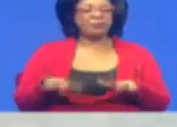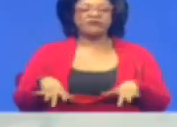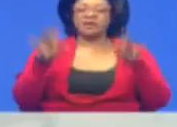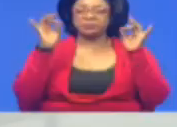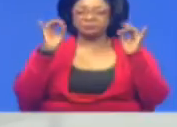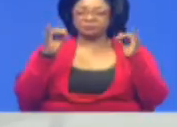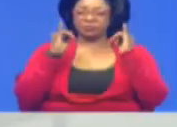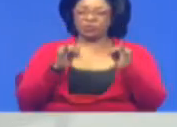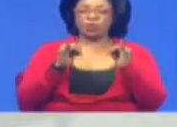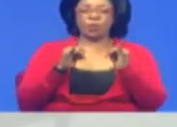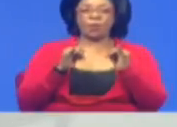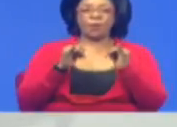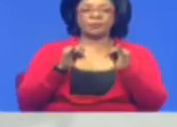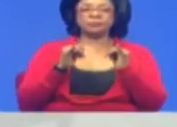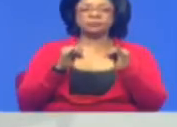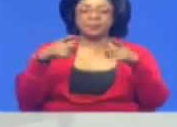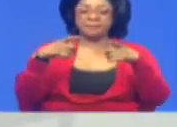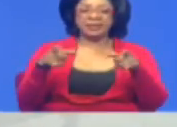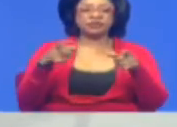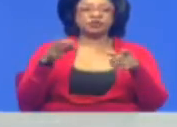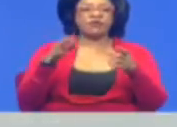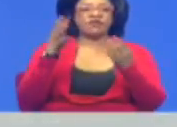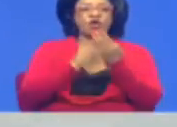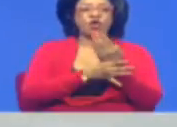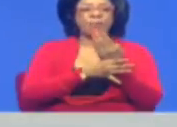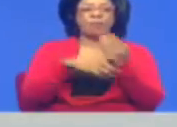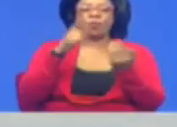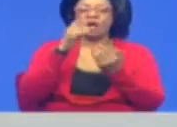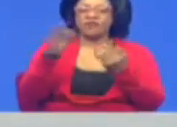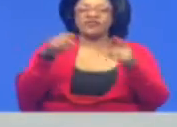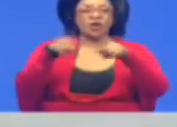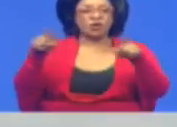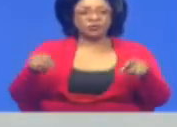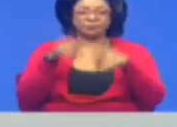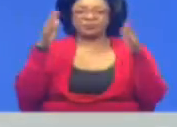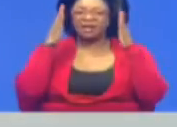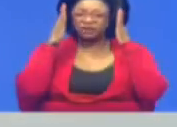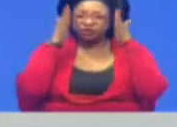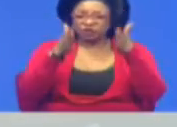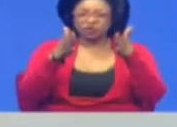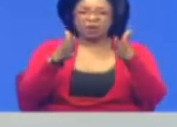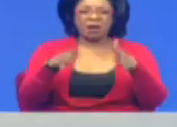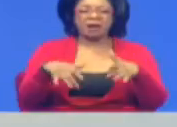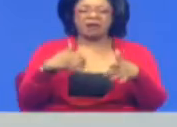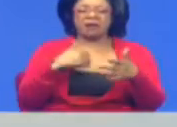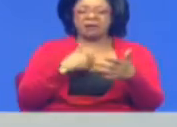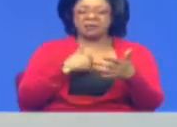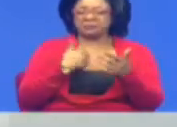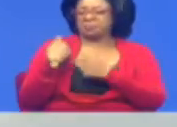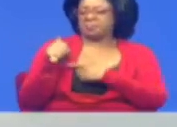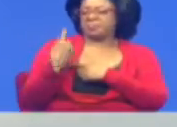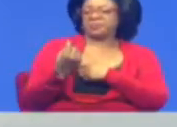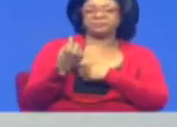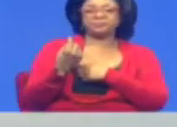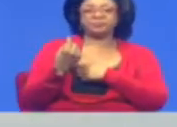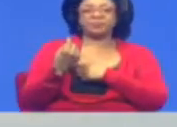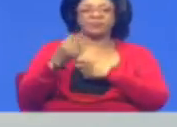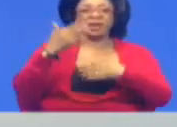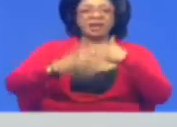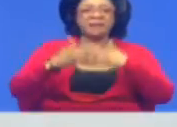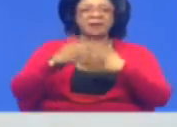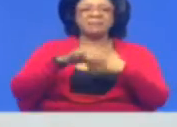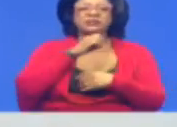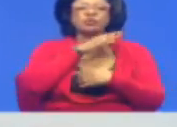condoms from one of the rooms in the house. While the attention of the police was drawn to the goings-on just recently, neighbors have been